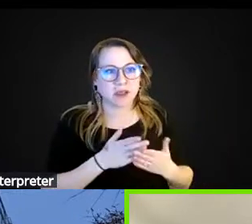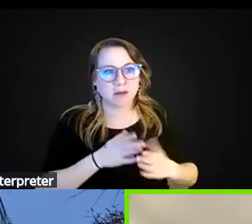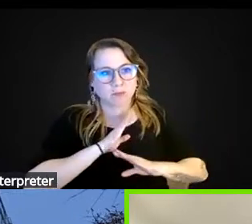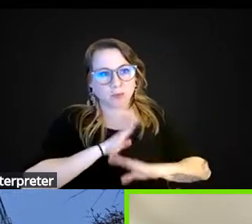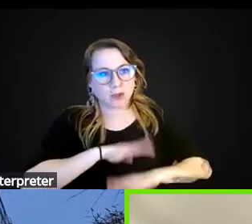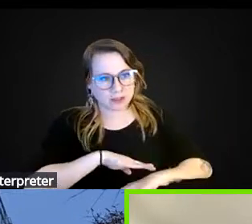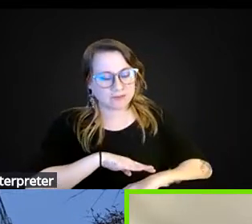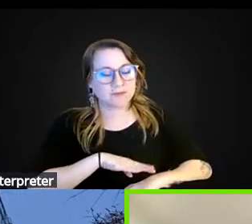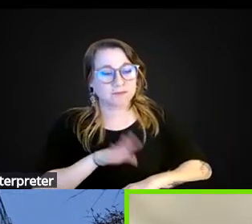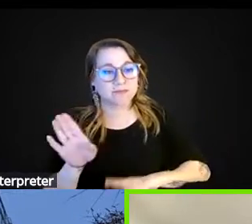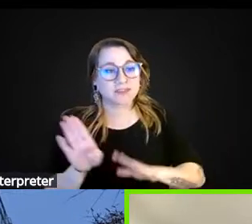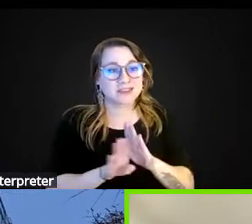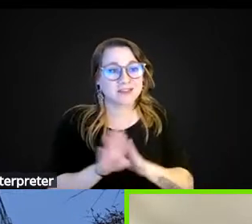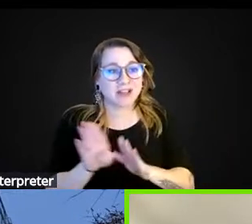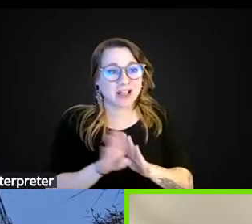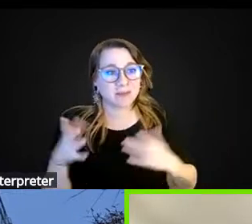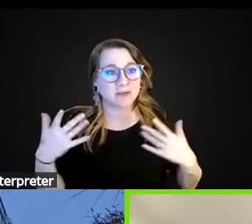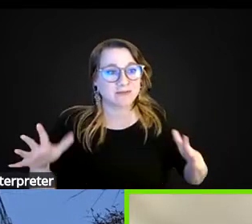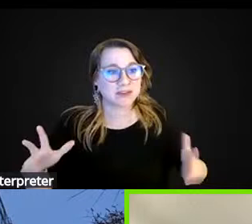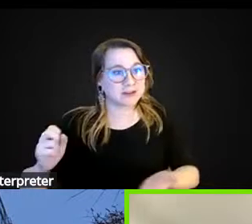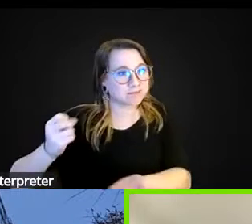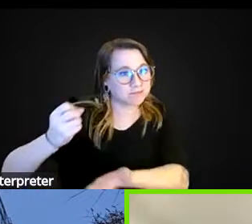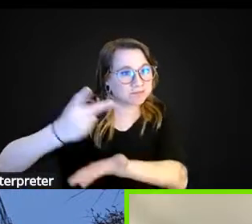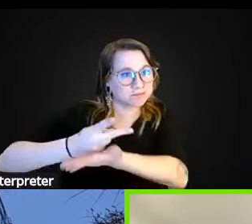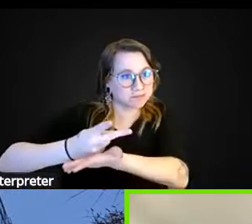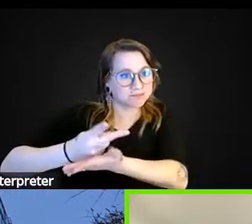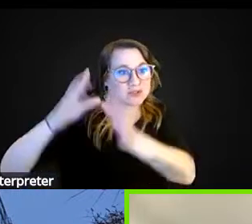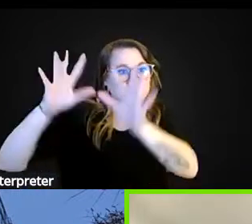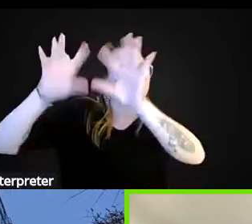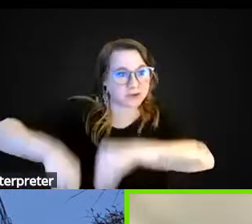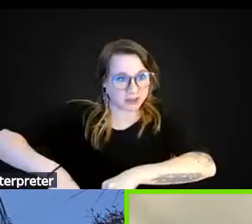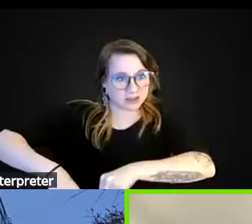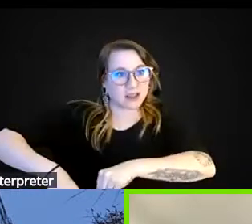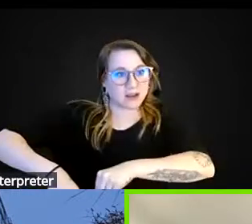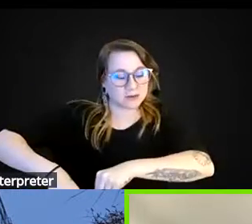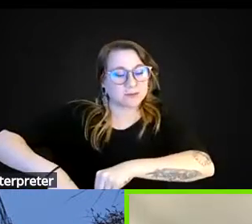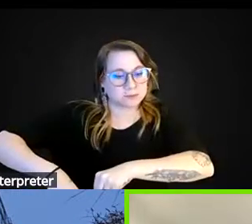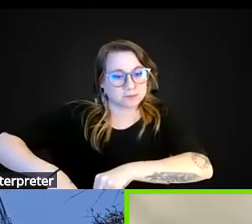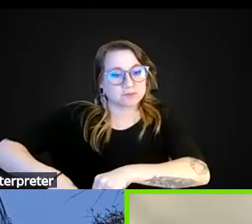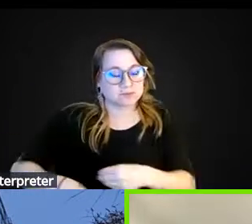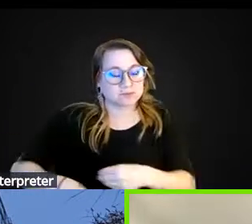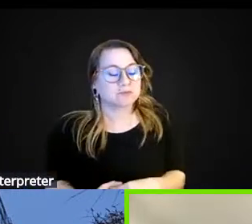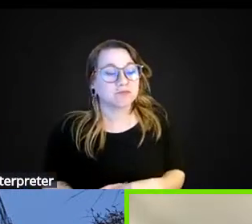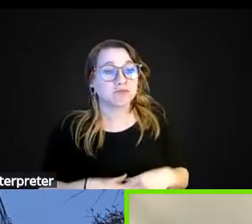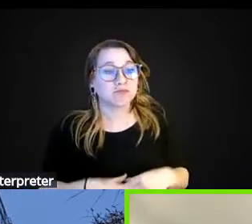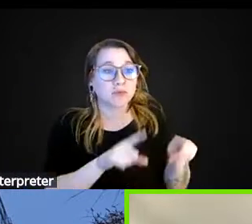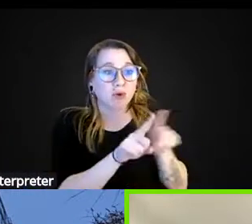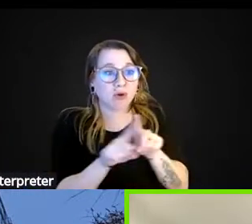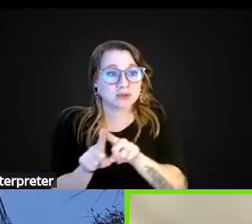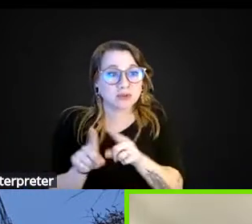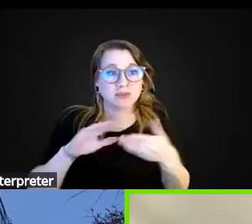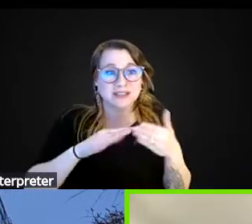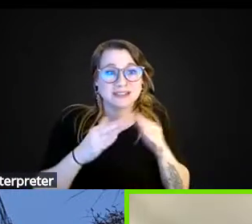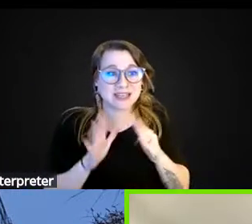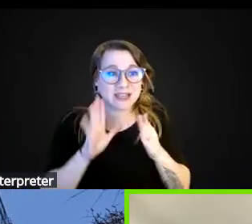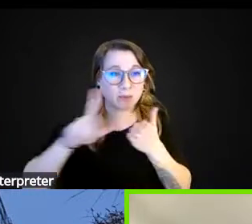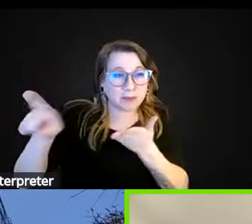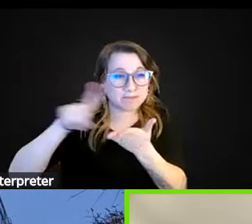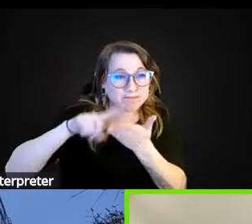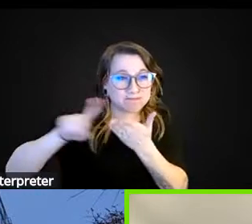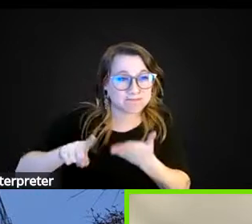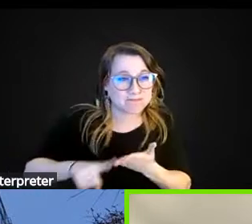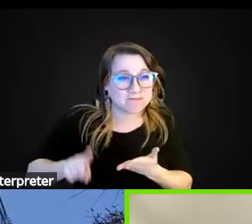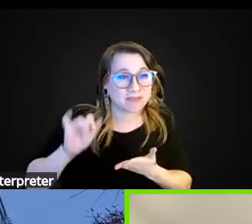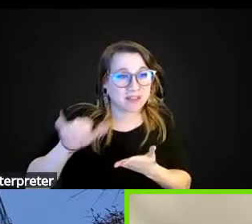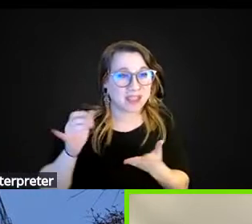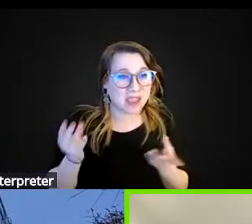The developer has been granted permission to come in and take that down. But also the city is investigating now to see if the property